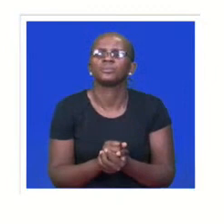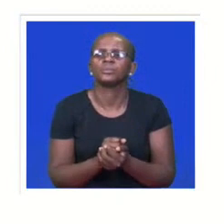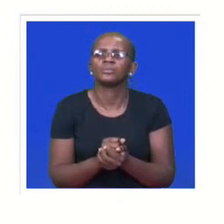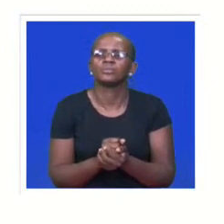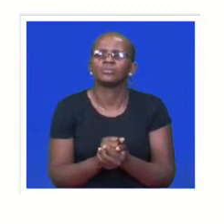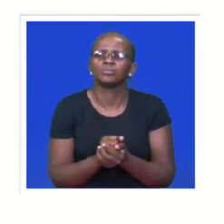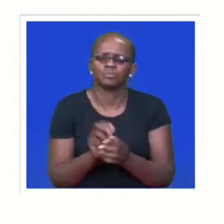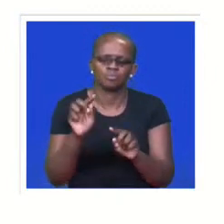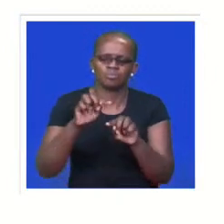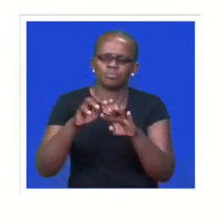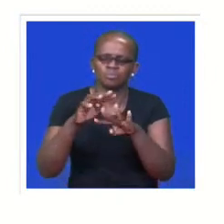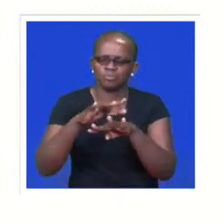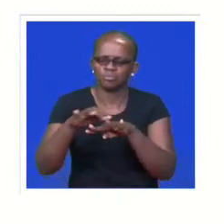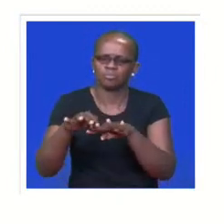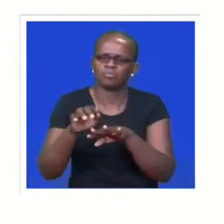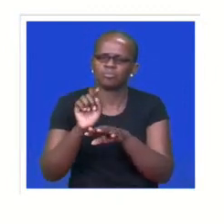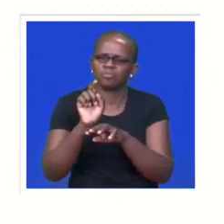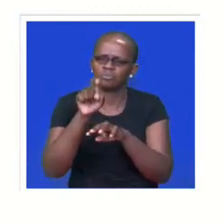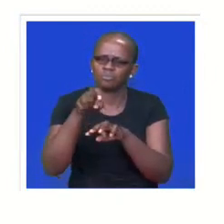glow,